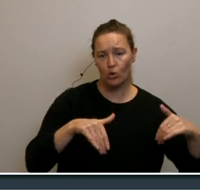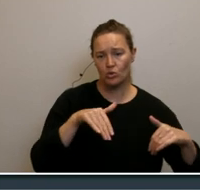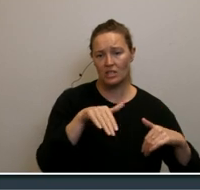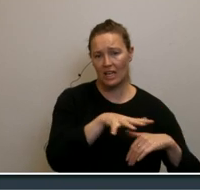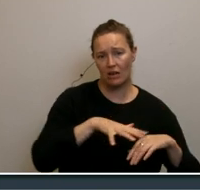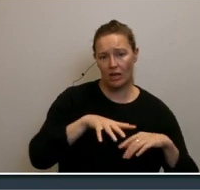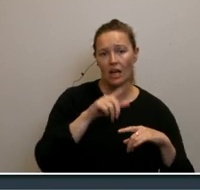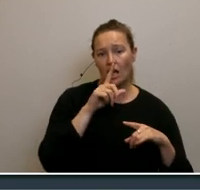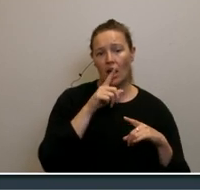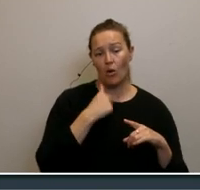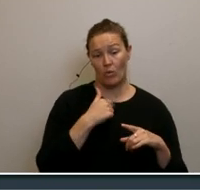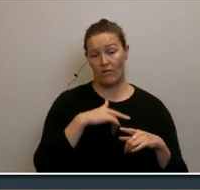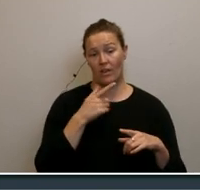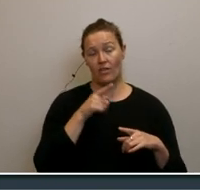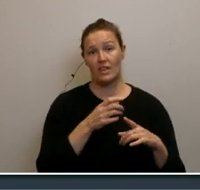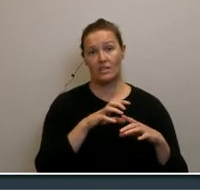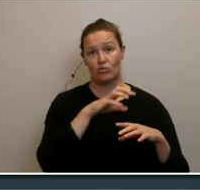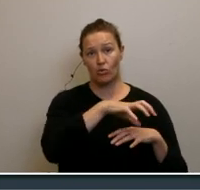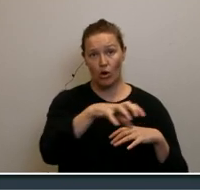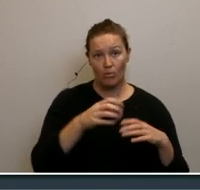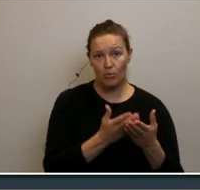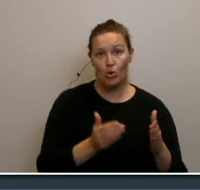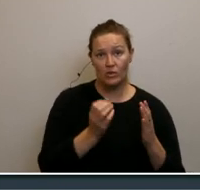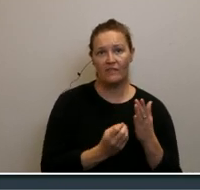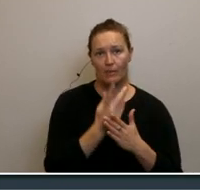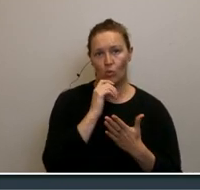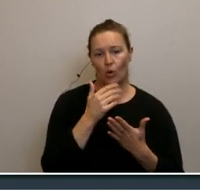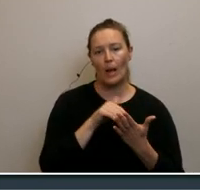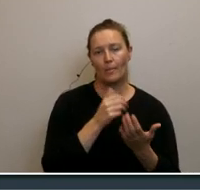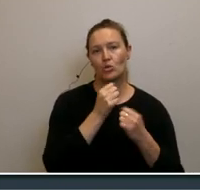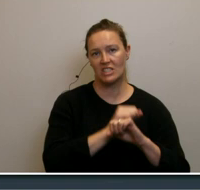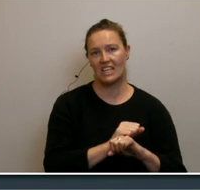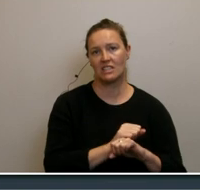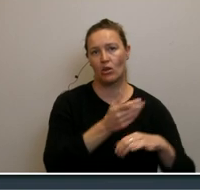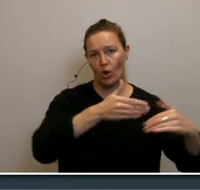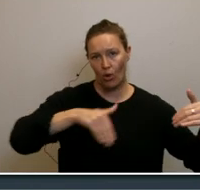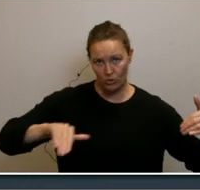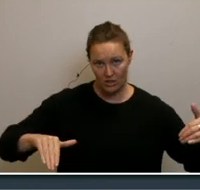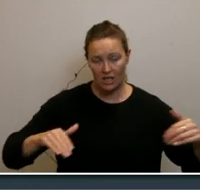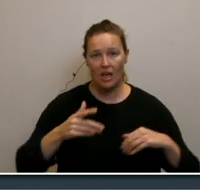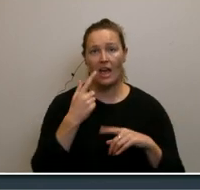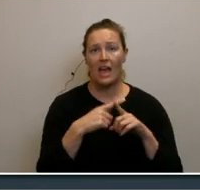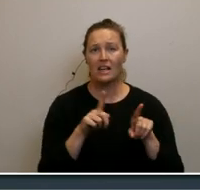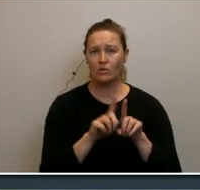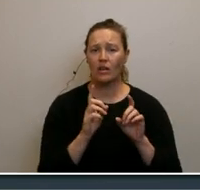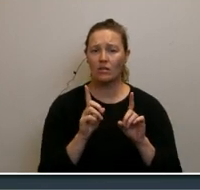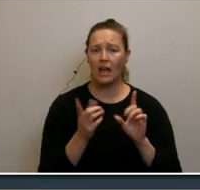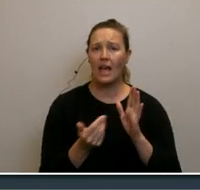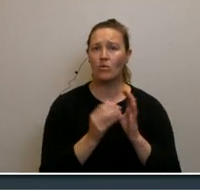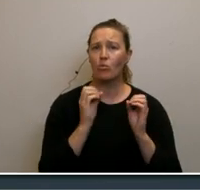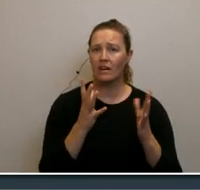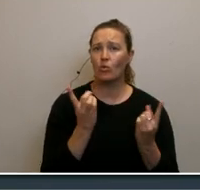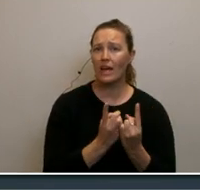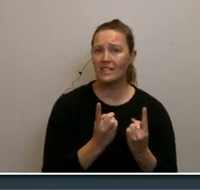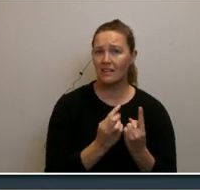this rock pools development being a big part to give protection to that coastline, but also add a wonderful asset for